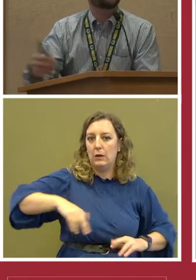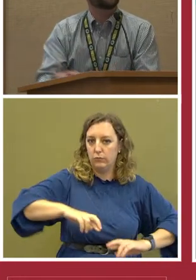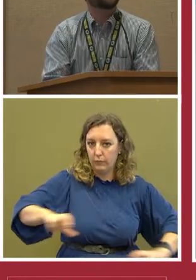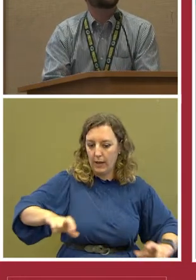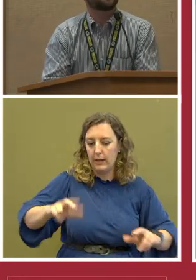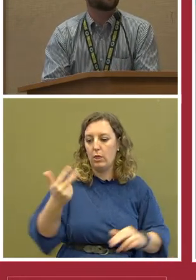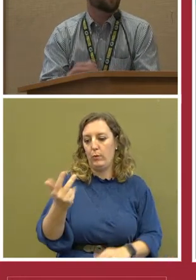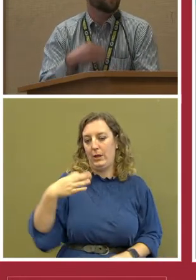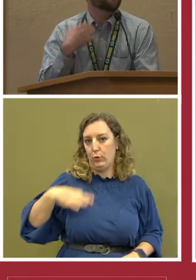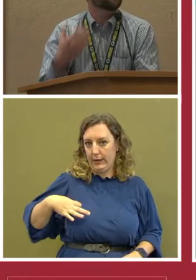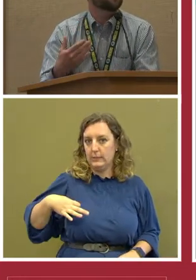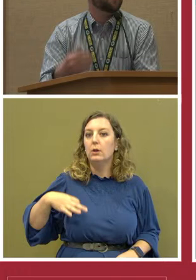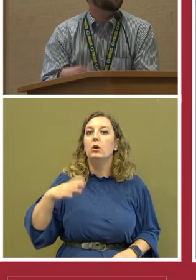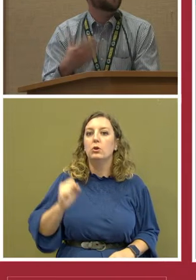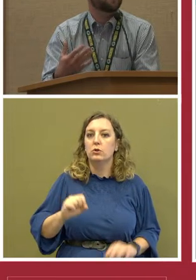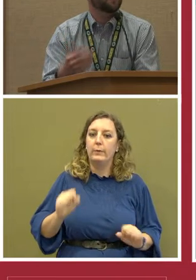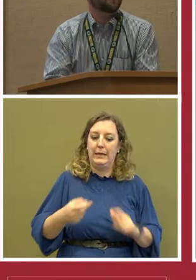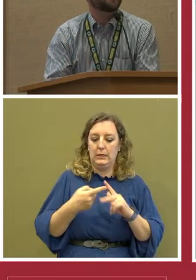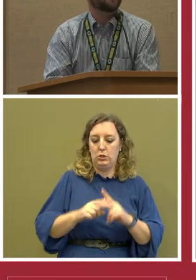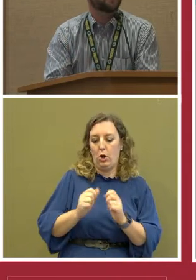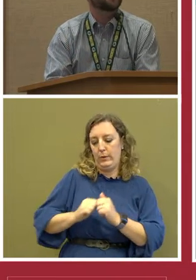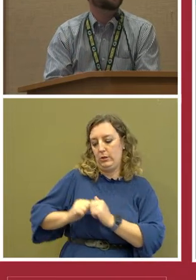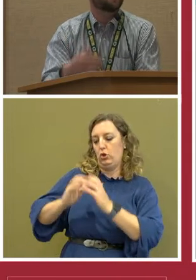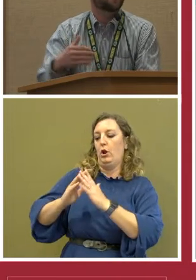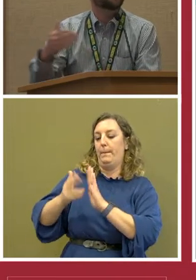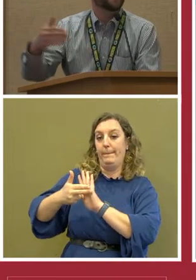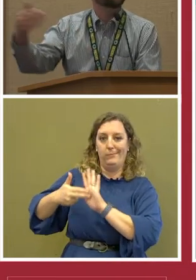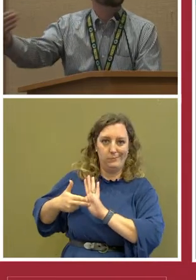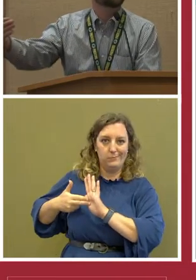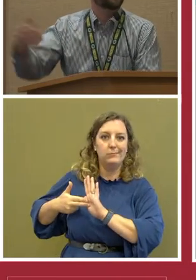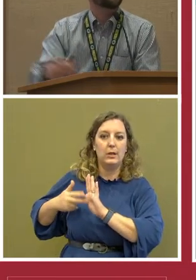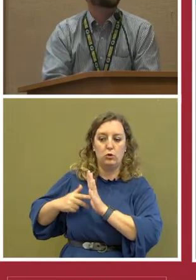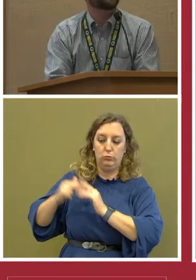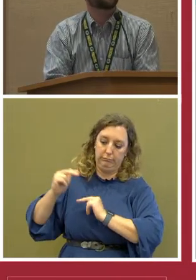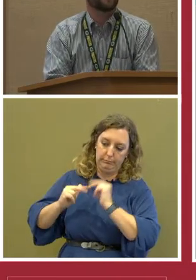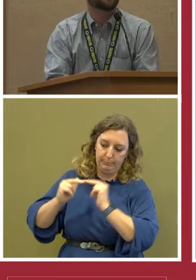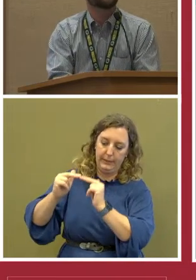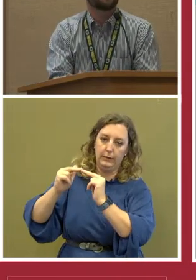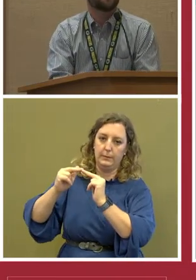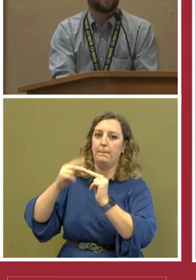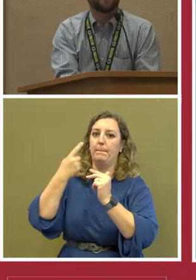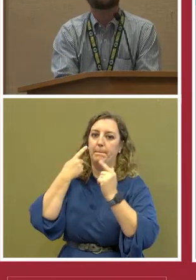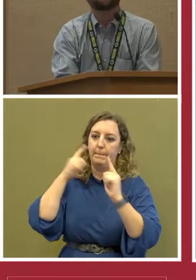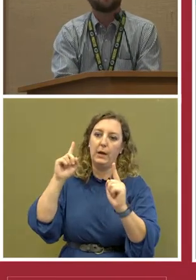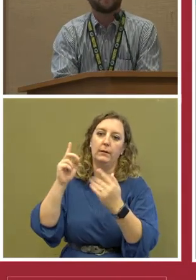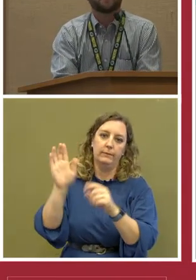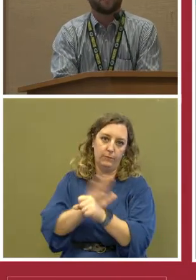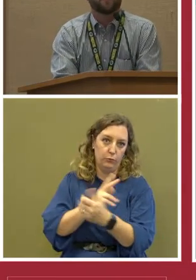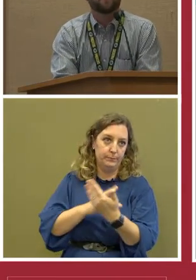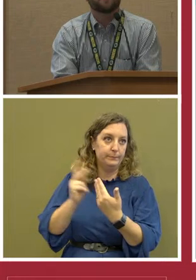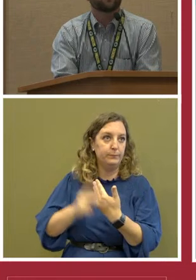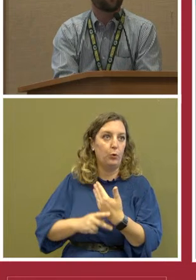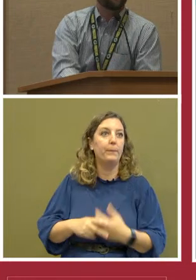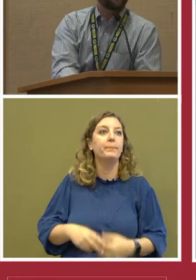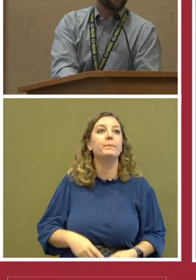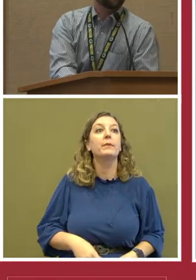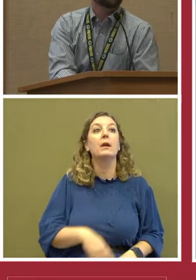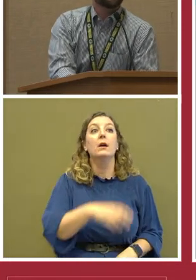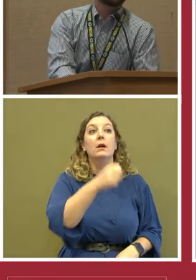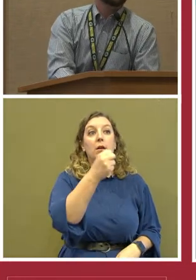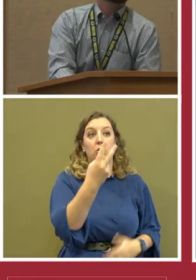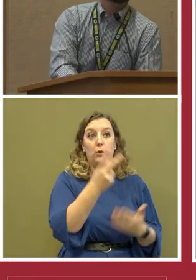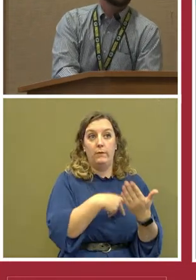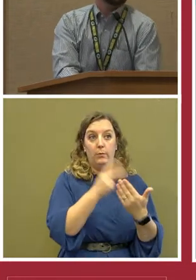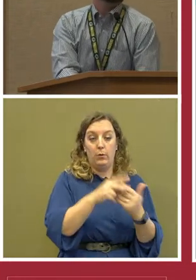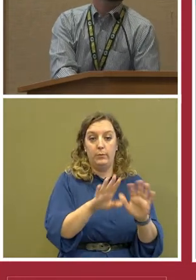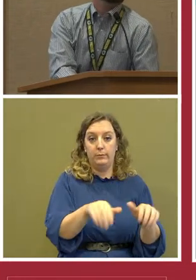have 3 credits, and so we're able to start with a startup designation and build that towards that 3 credit minimum. 12 of our